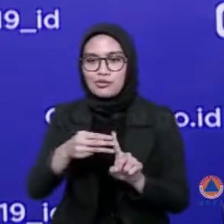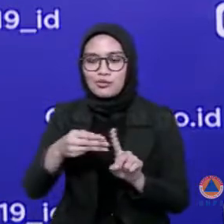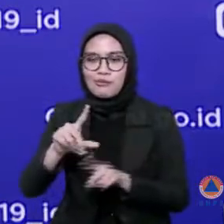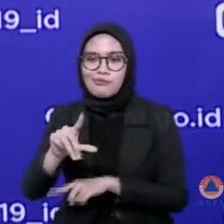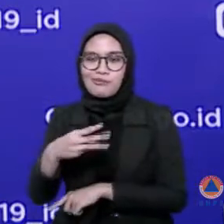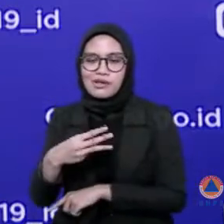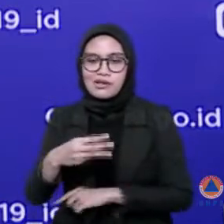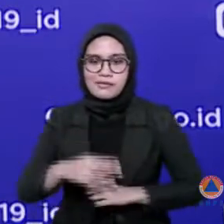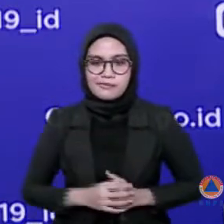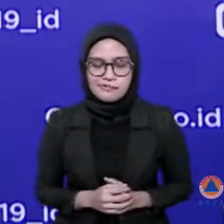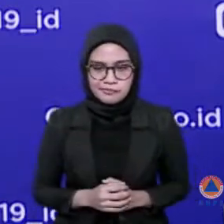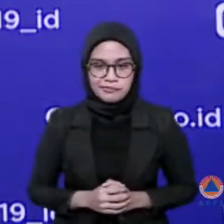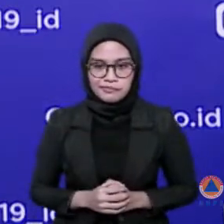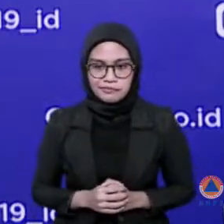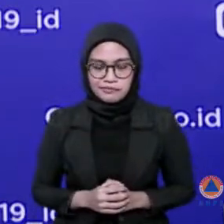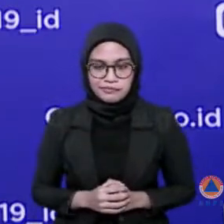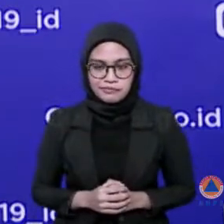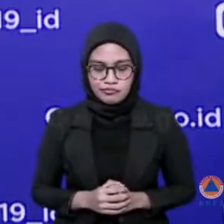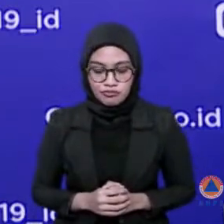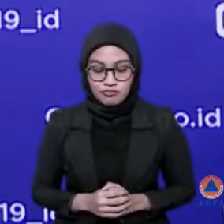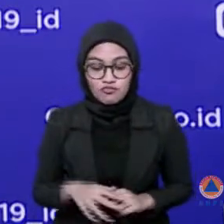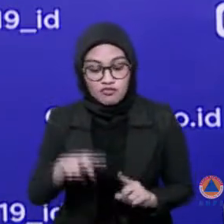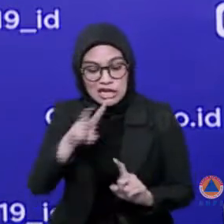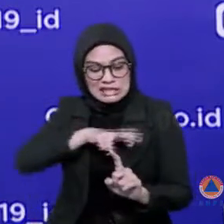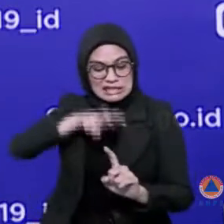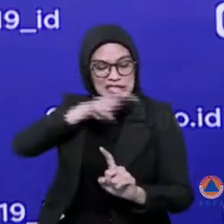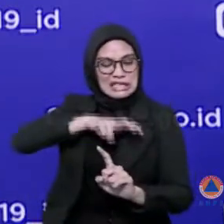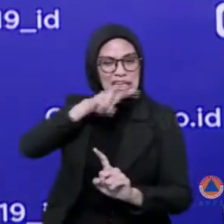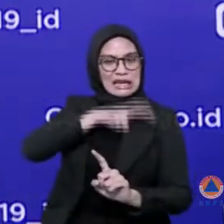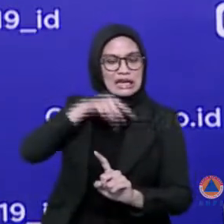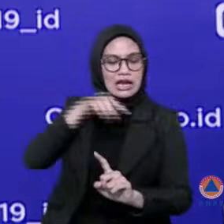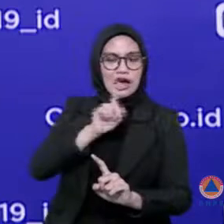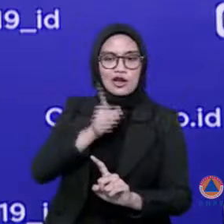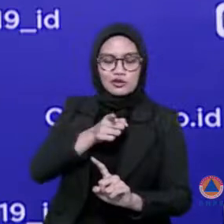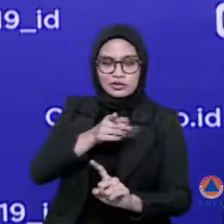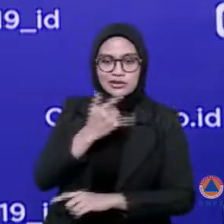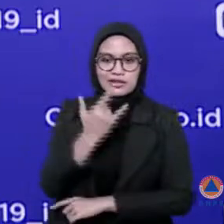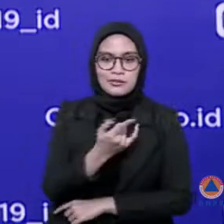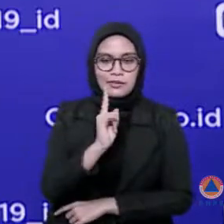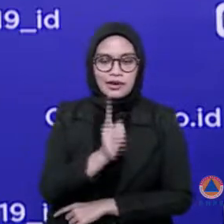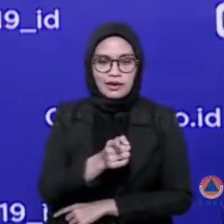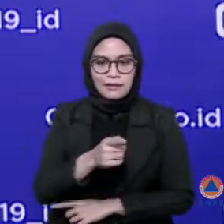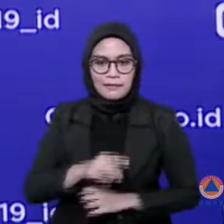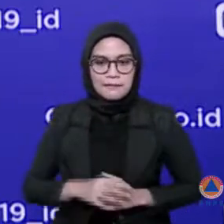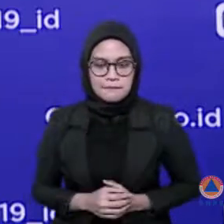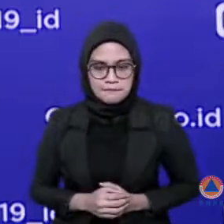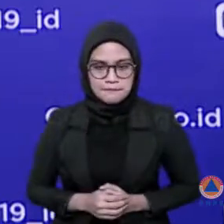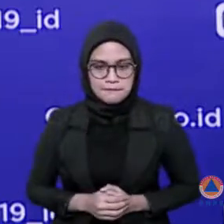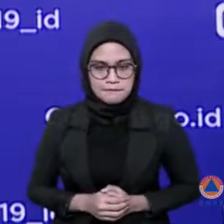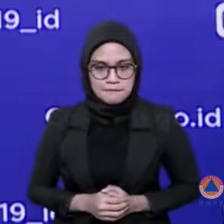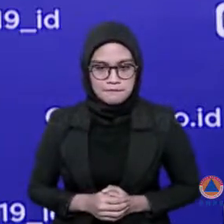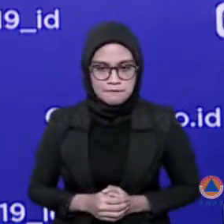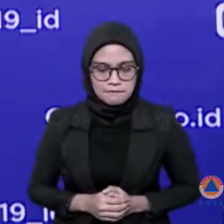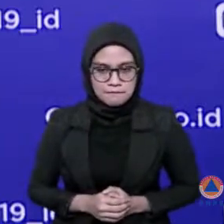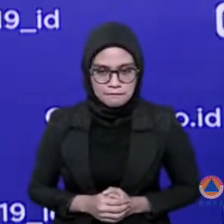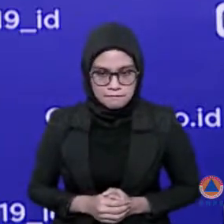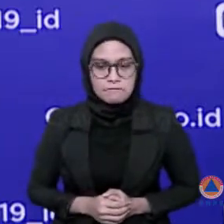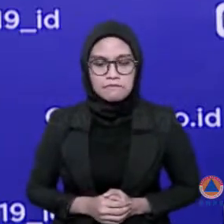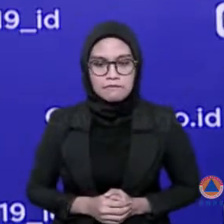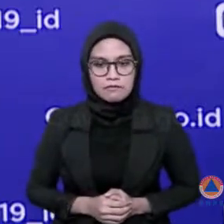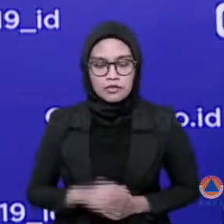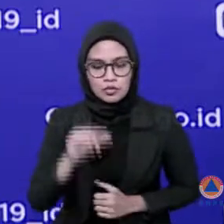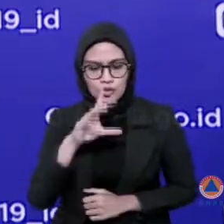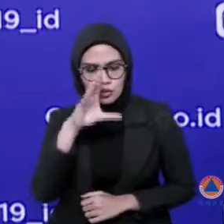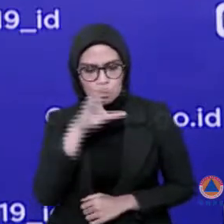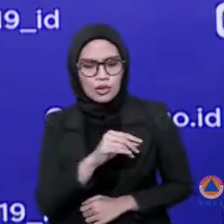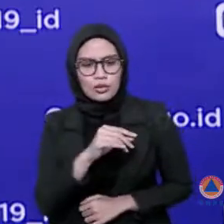noted that screening efforts for other international travelers are still being carried out, such as file screening and